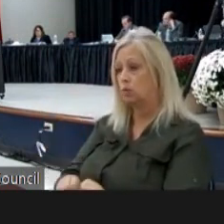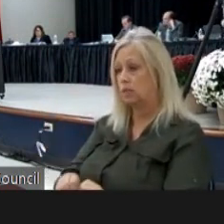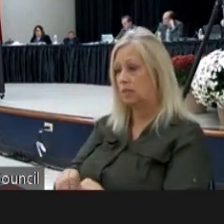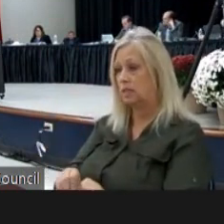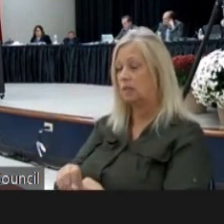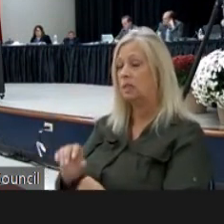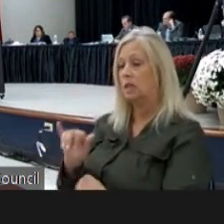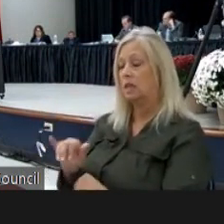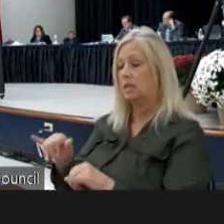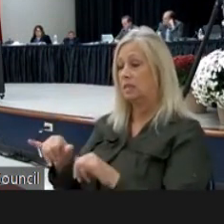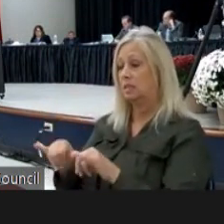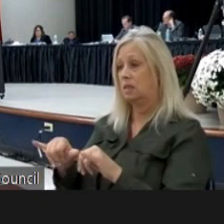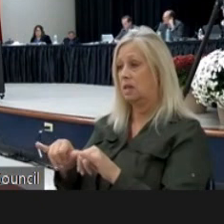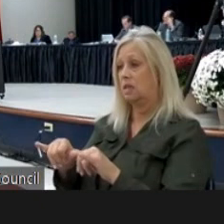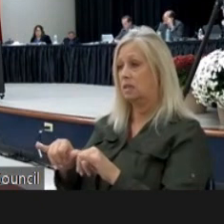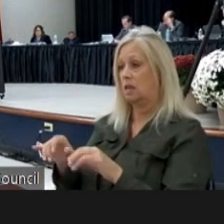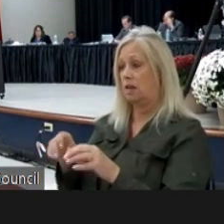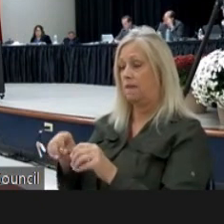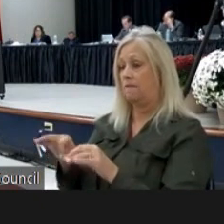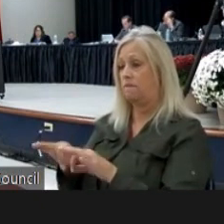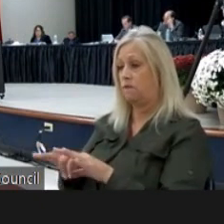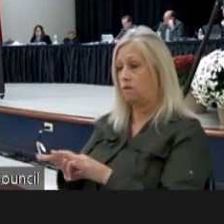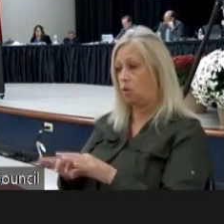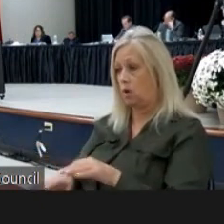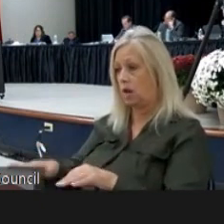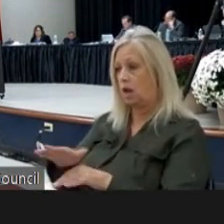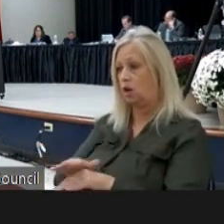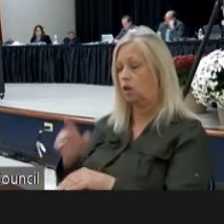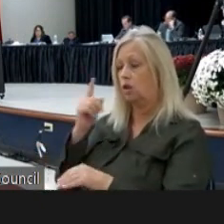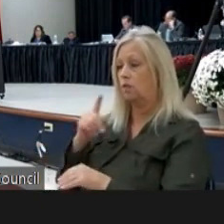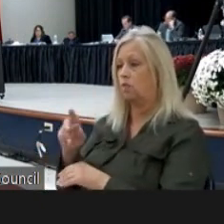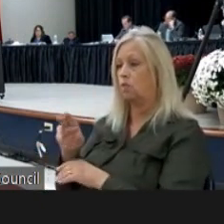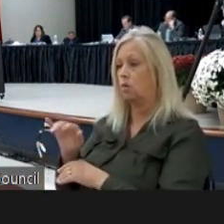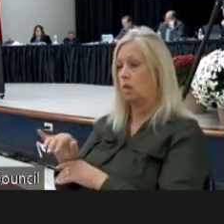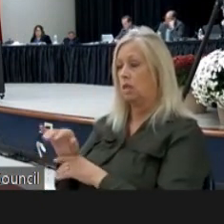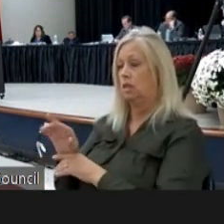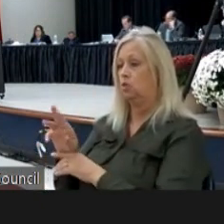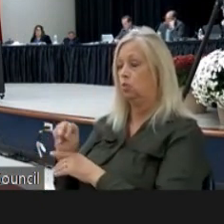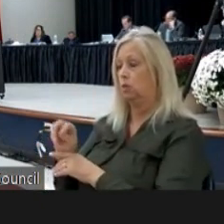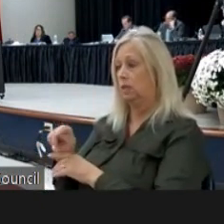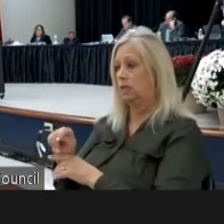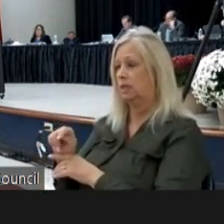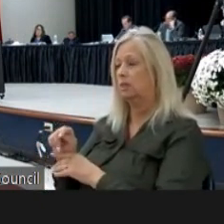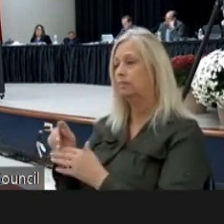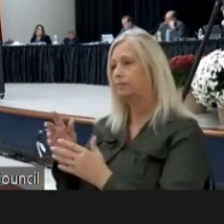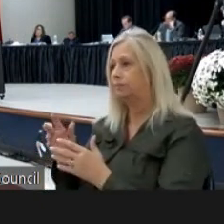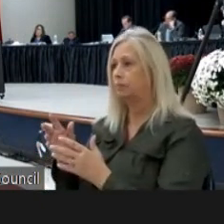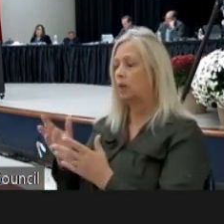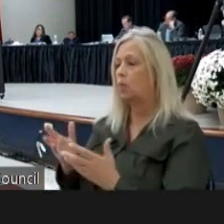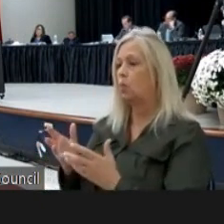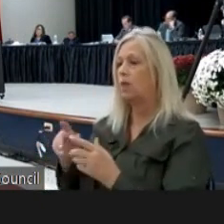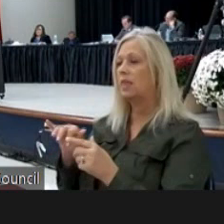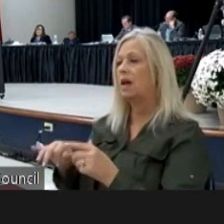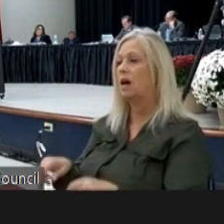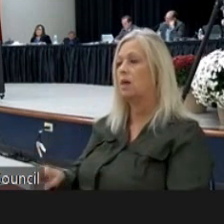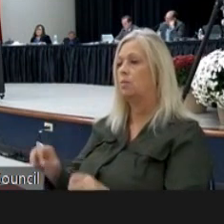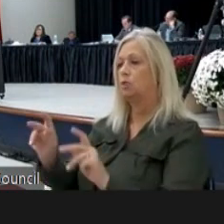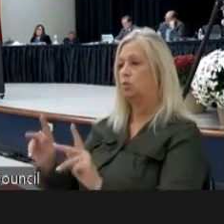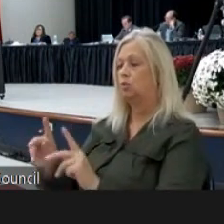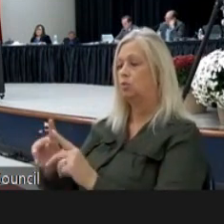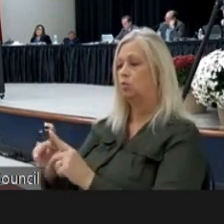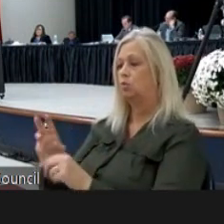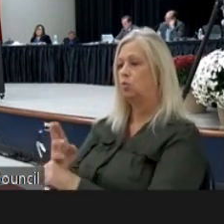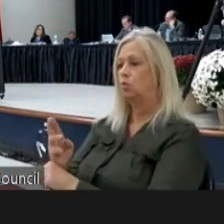the size of the floor area for the primary unit. We do want this to be this opportunity to be used